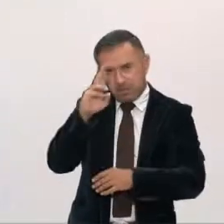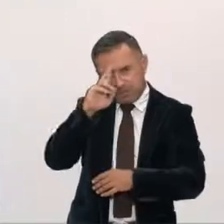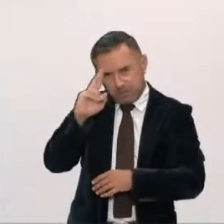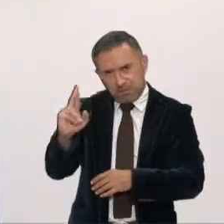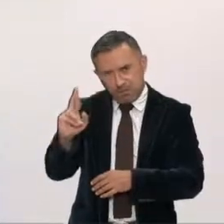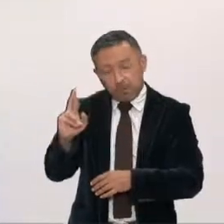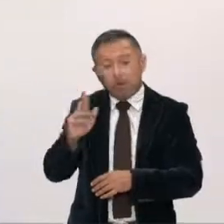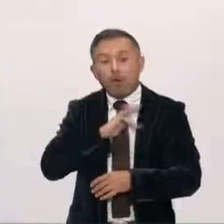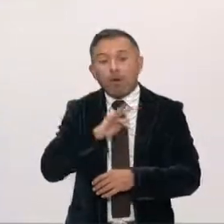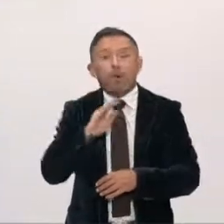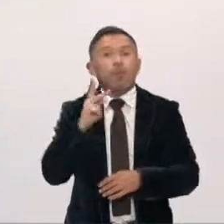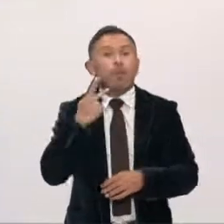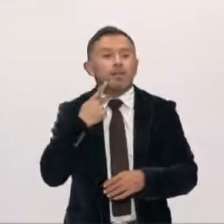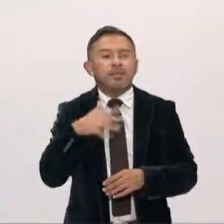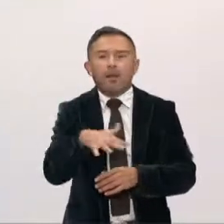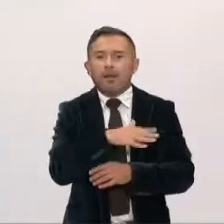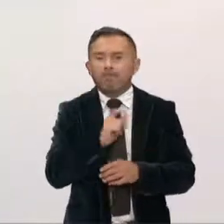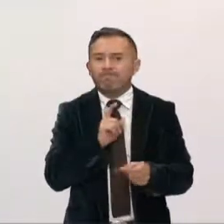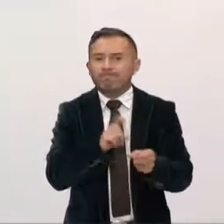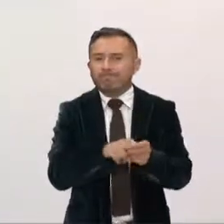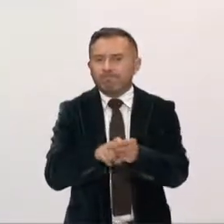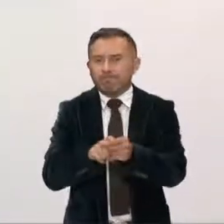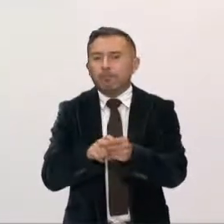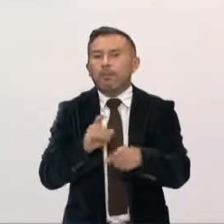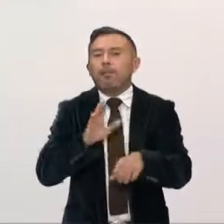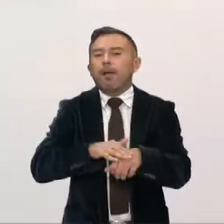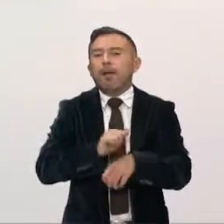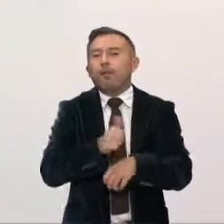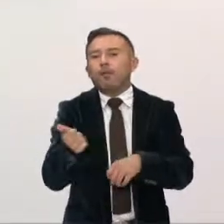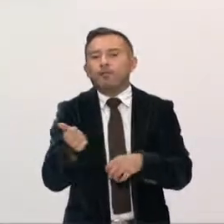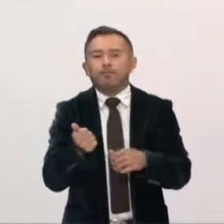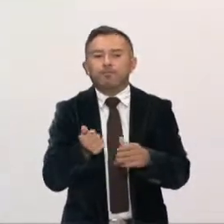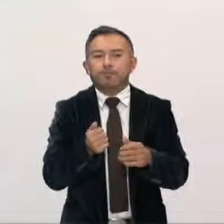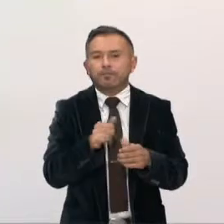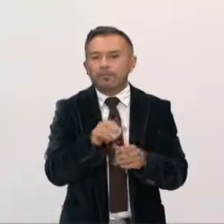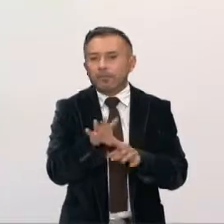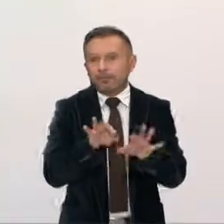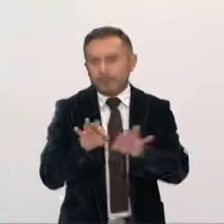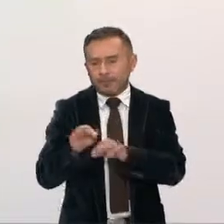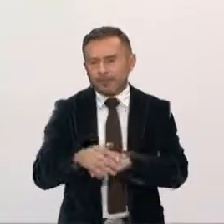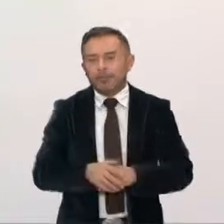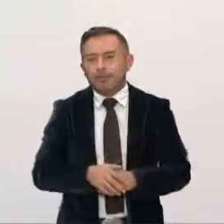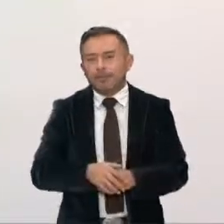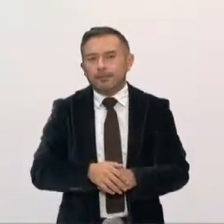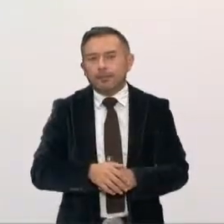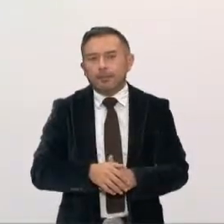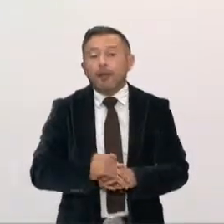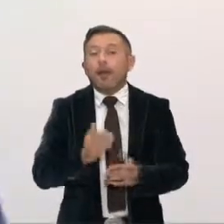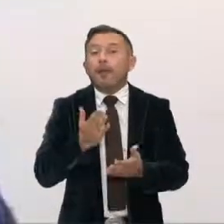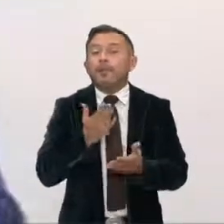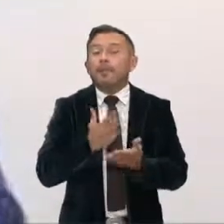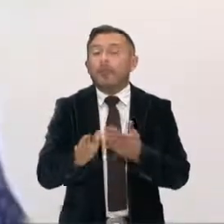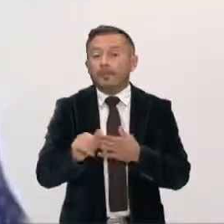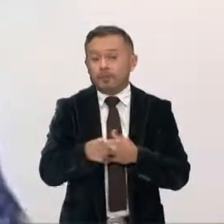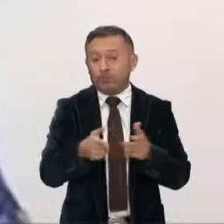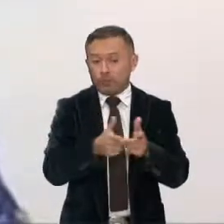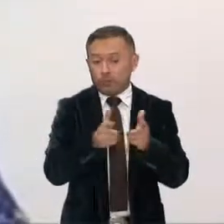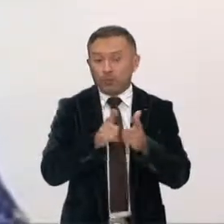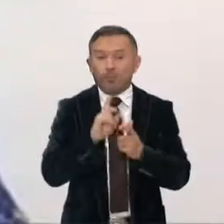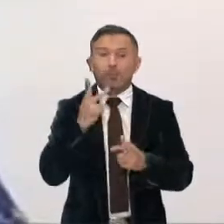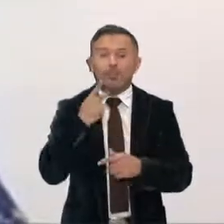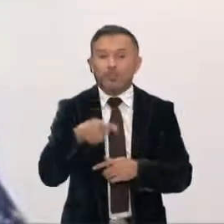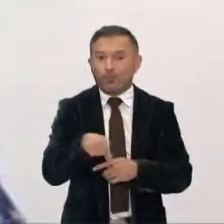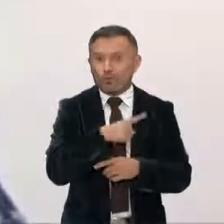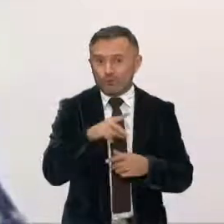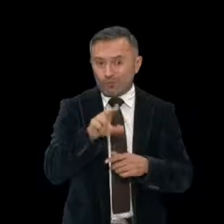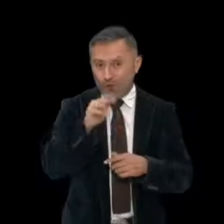are able to participate in politics by creating other alternatives to citizens. And in the case